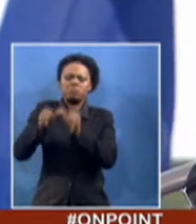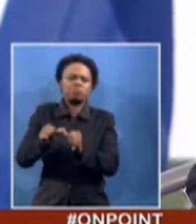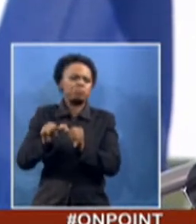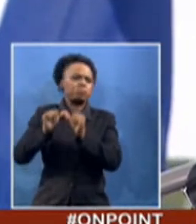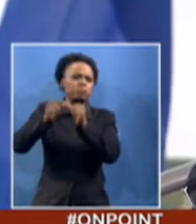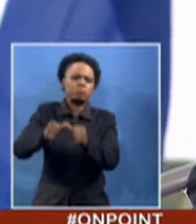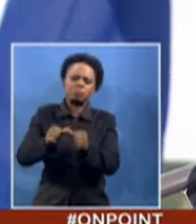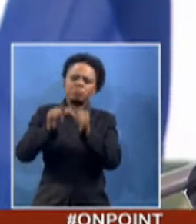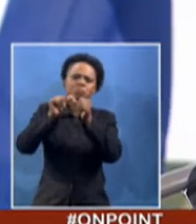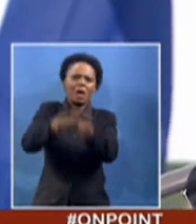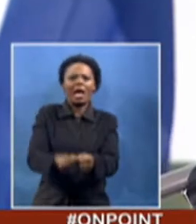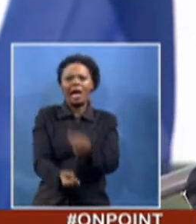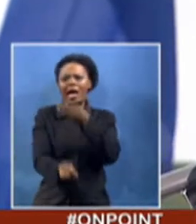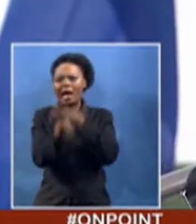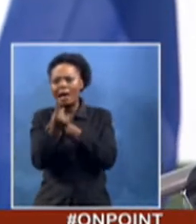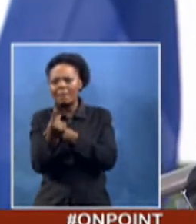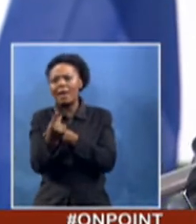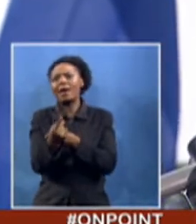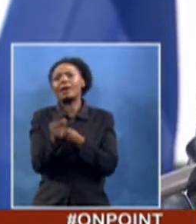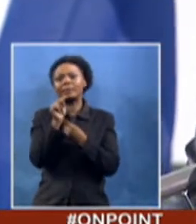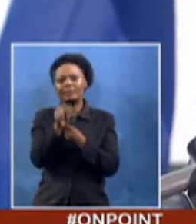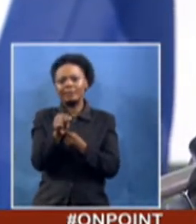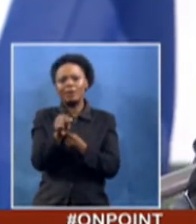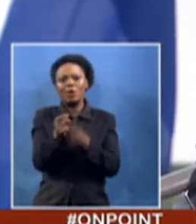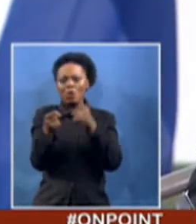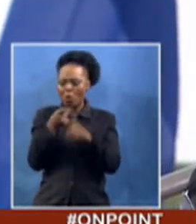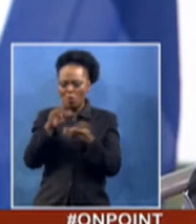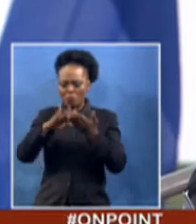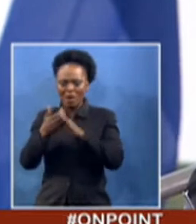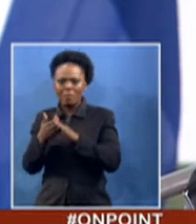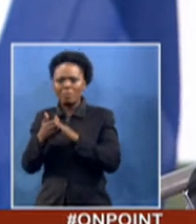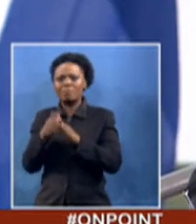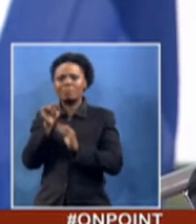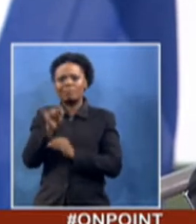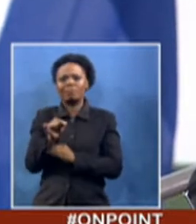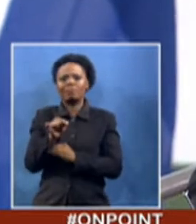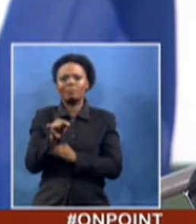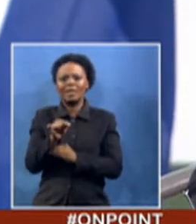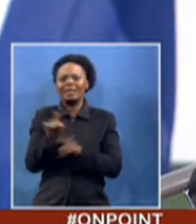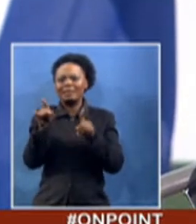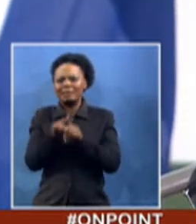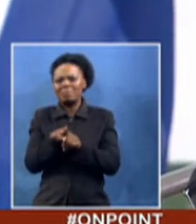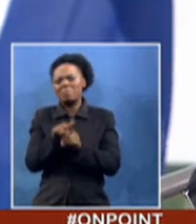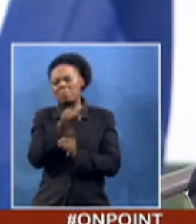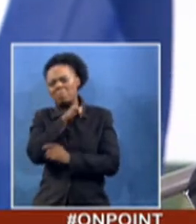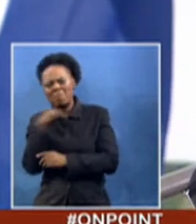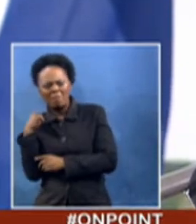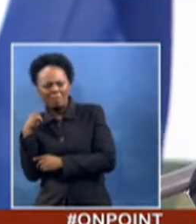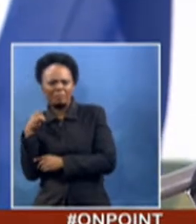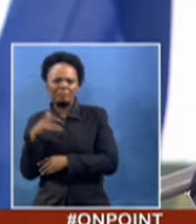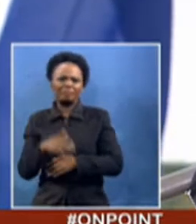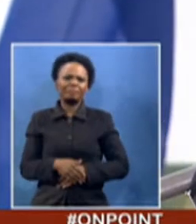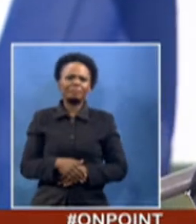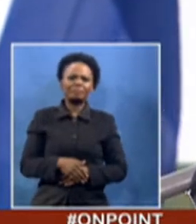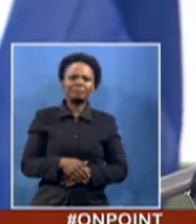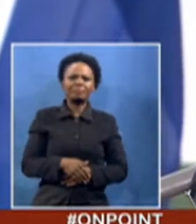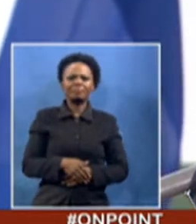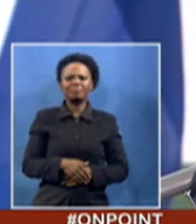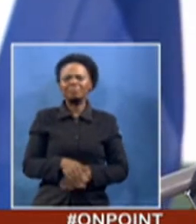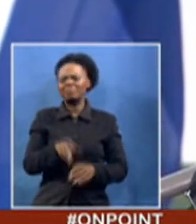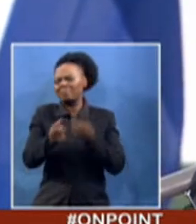against members of this community, including murder. This is something of